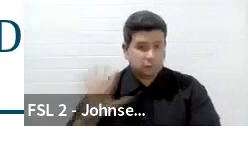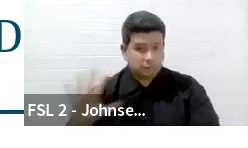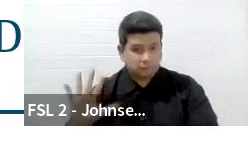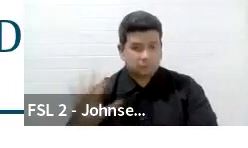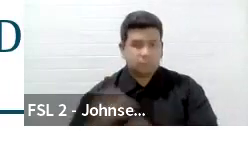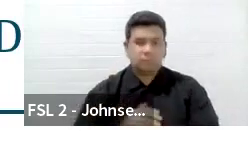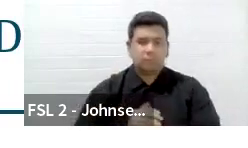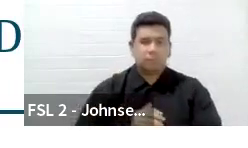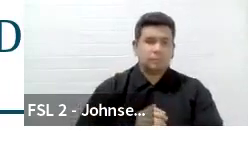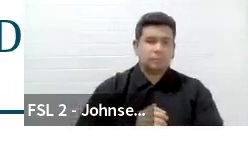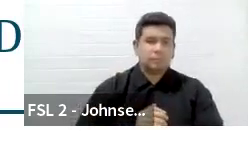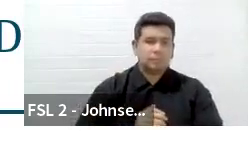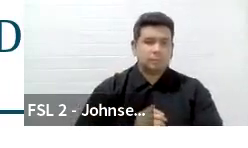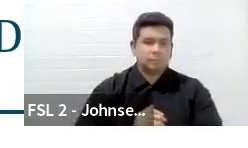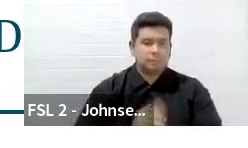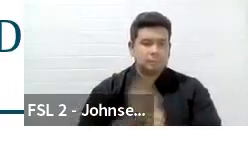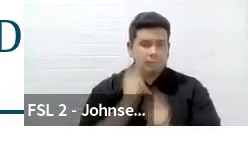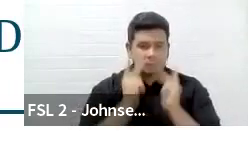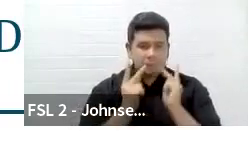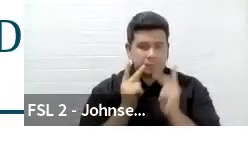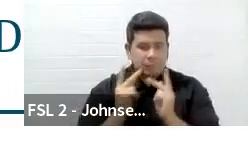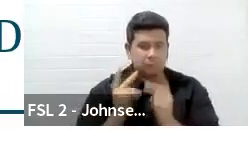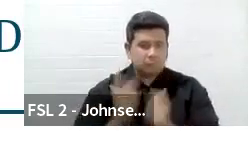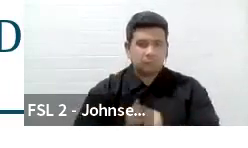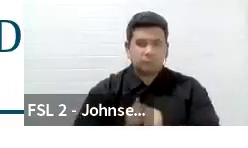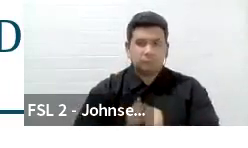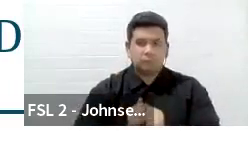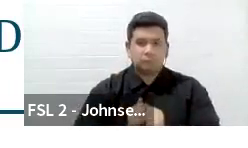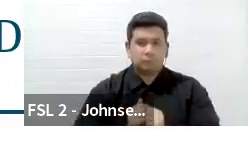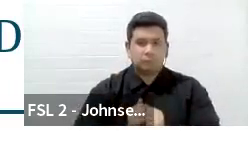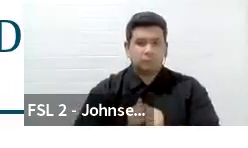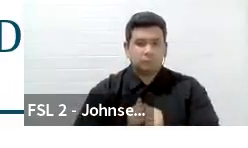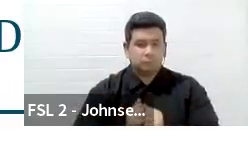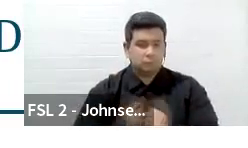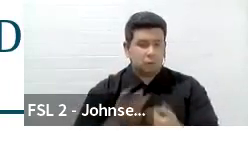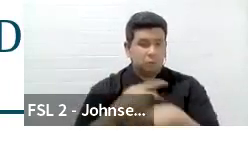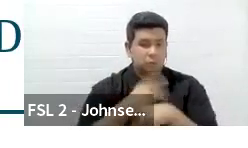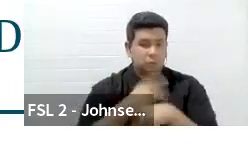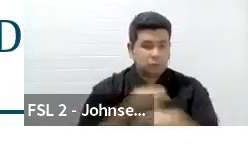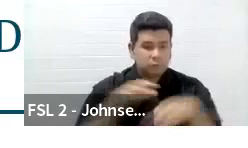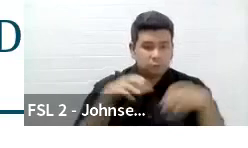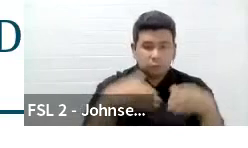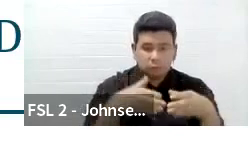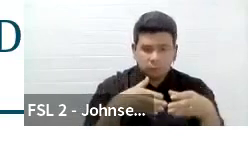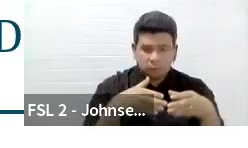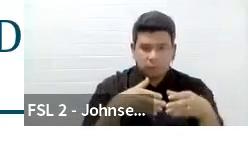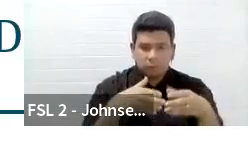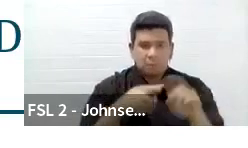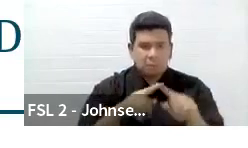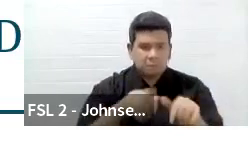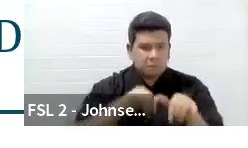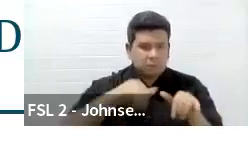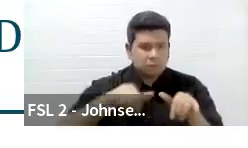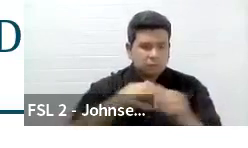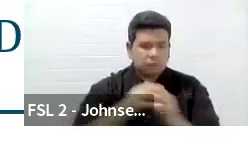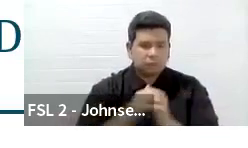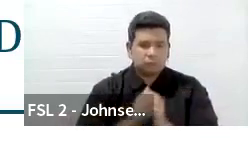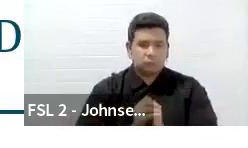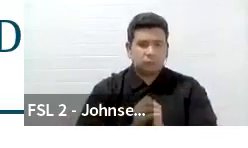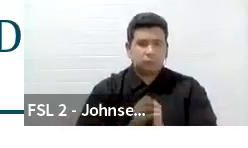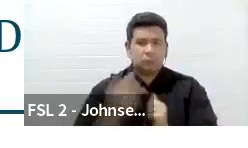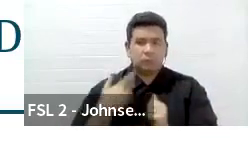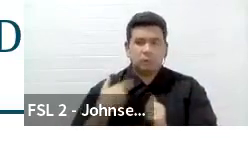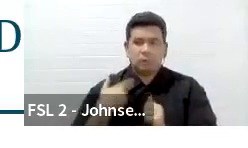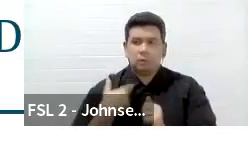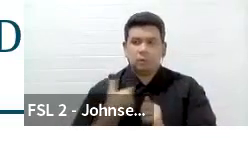use to see the carrying capacity of those in the productive sector, although it's a gross measure. And of course, if there will be